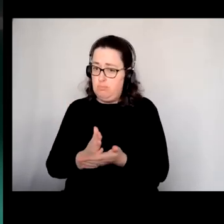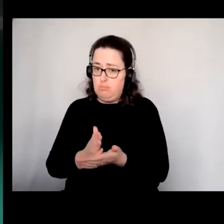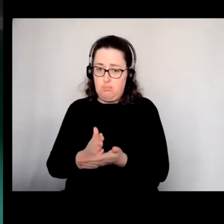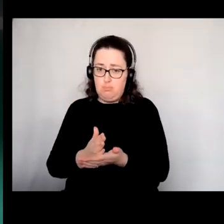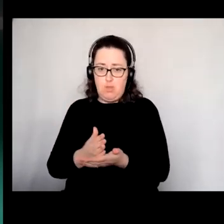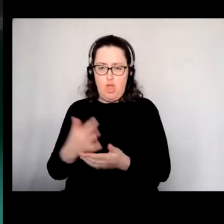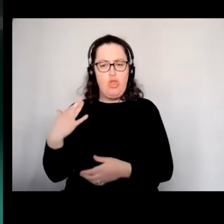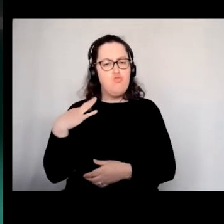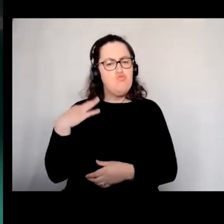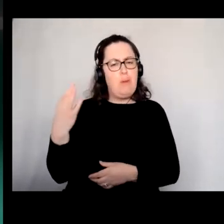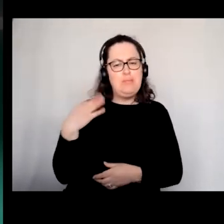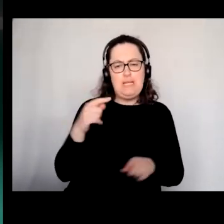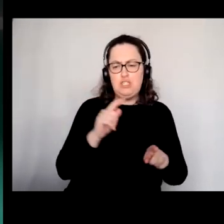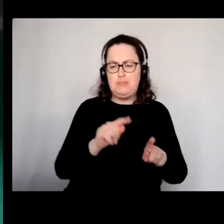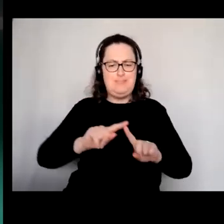representation of